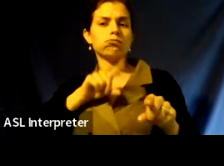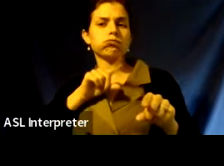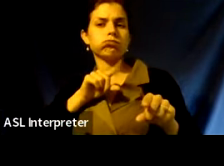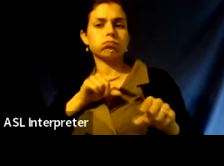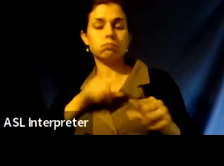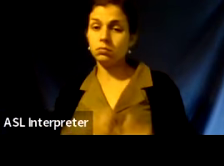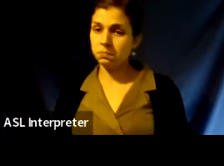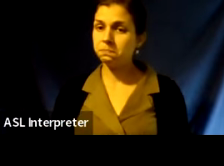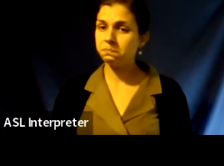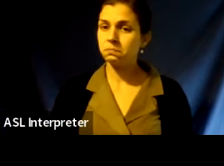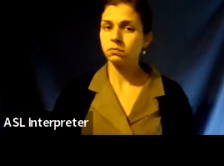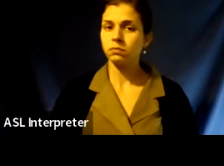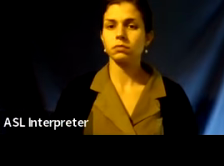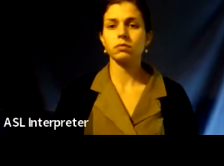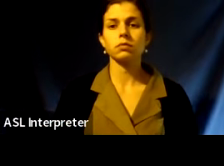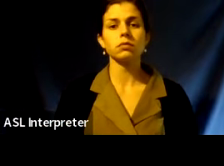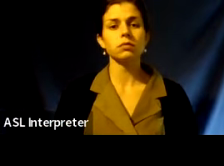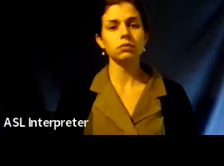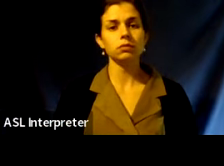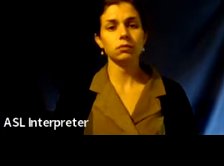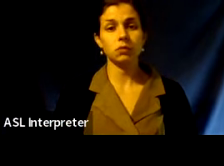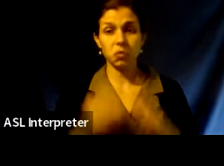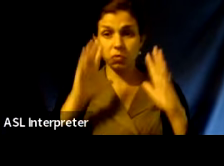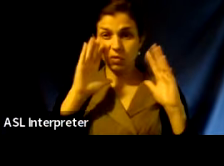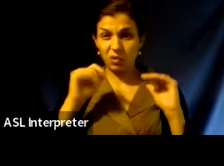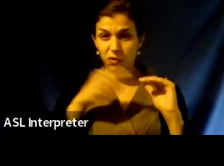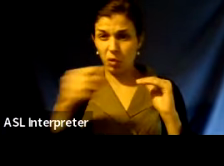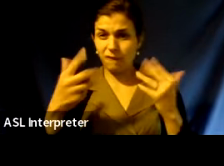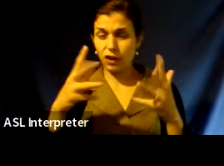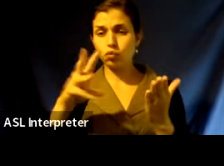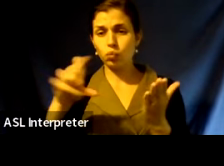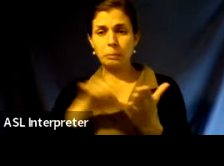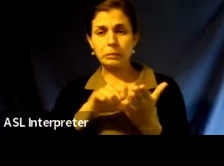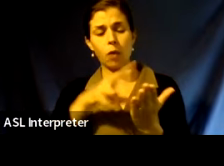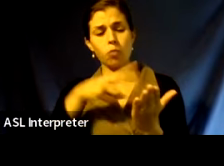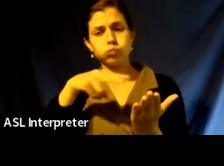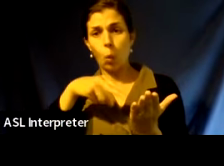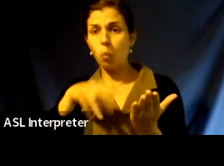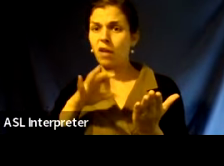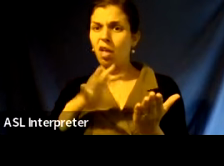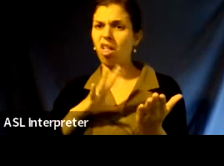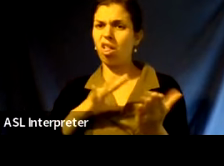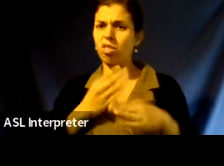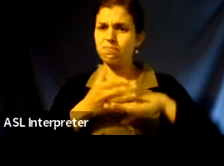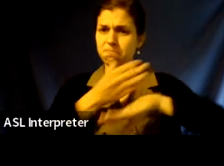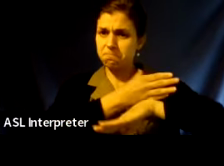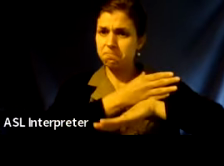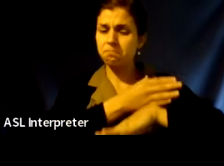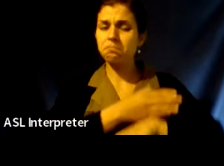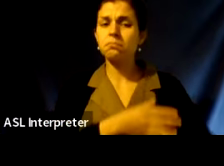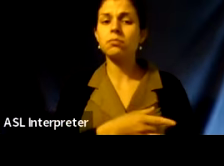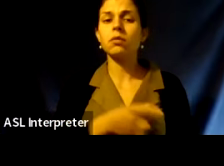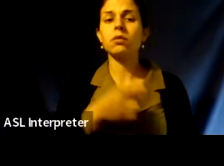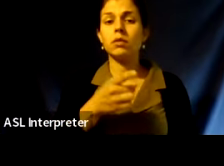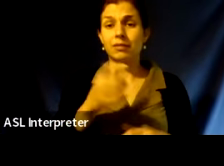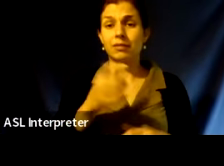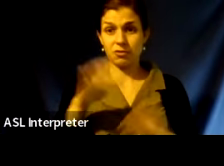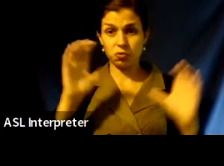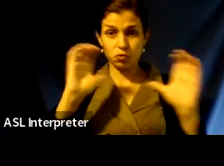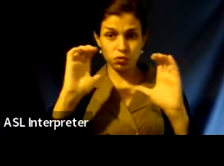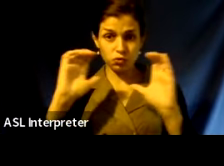Hopefully, you've already noticed some of the improvements on our new website. One of them is search. It works phenomenally, and I would encourage you to give it a